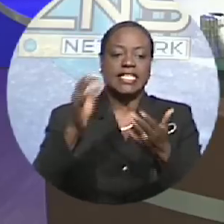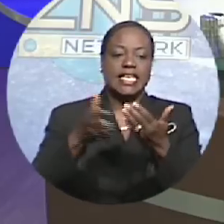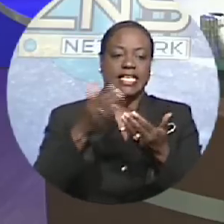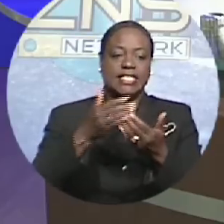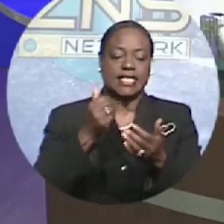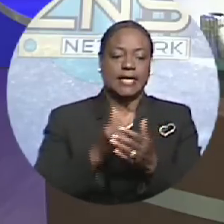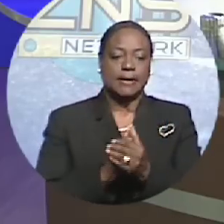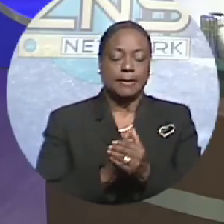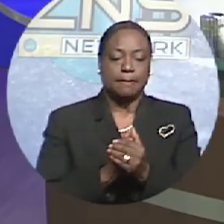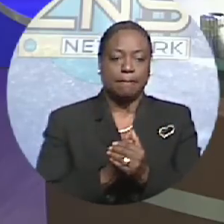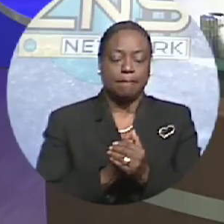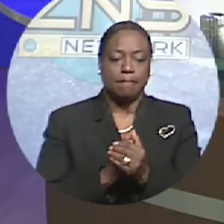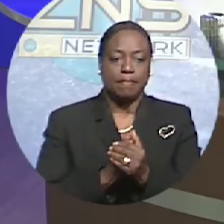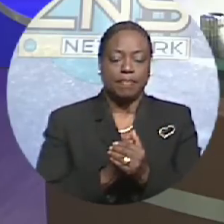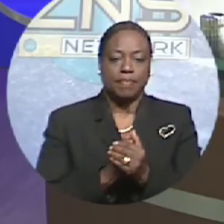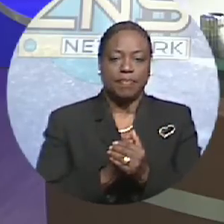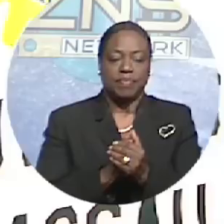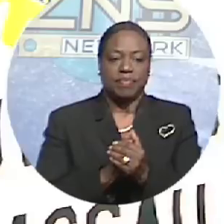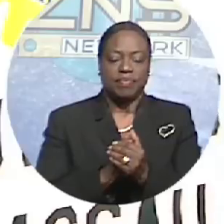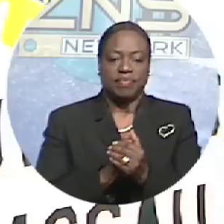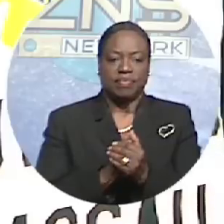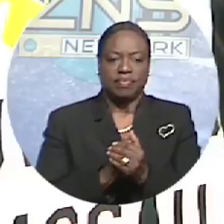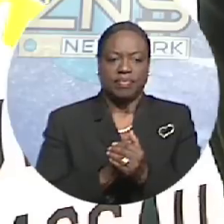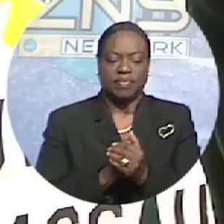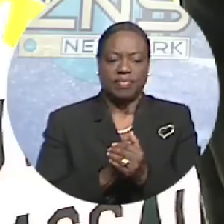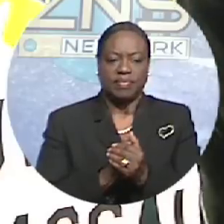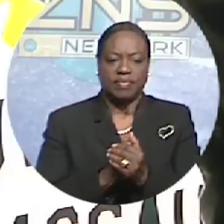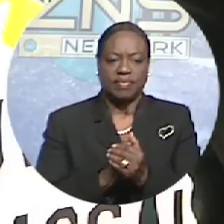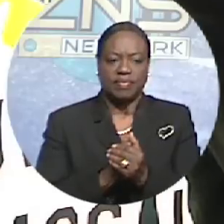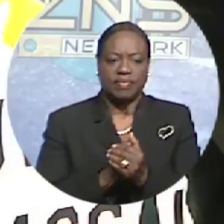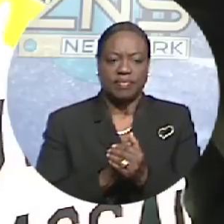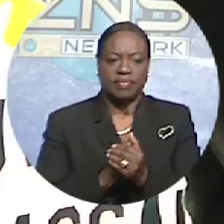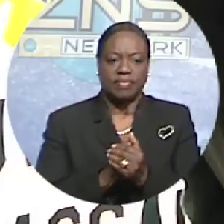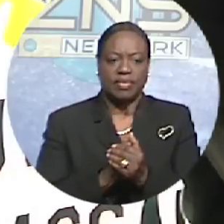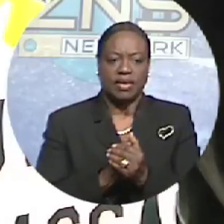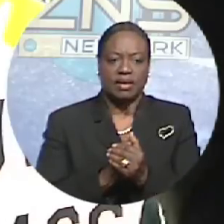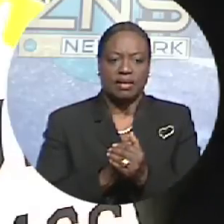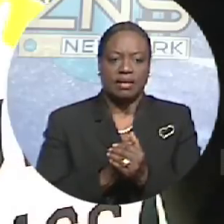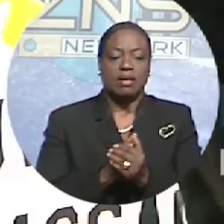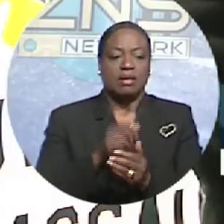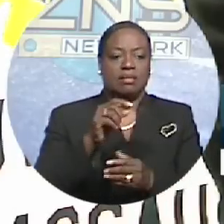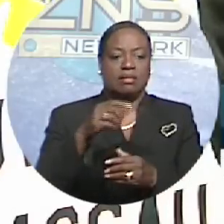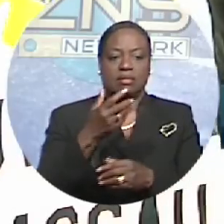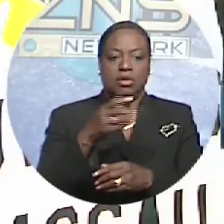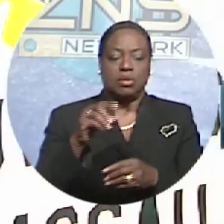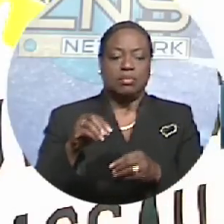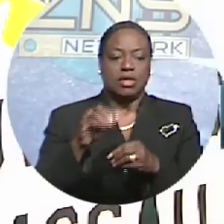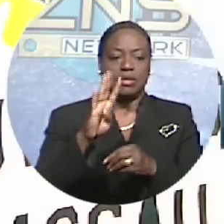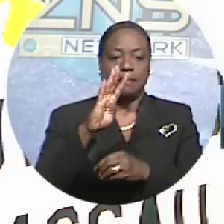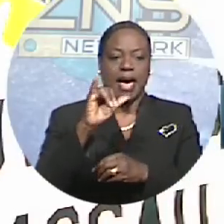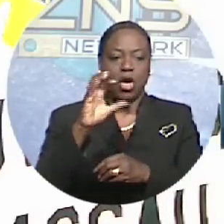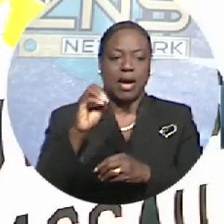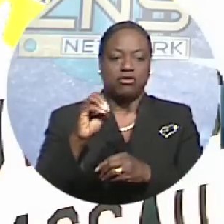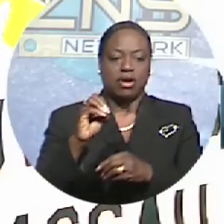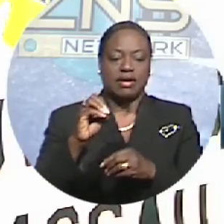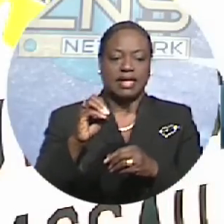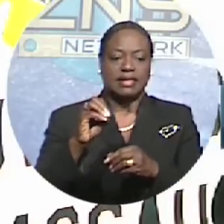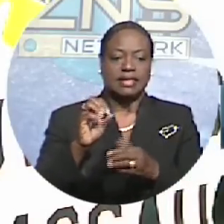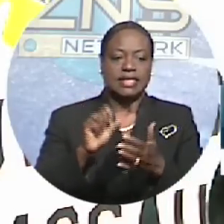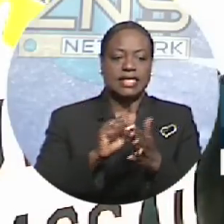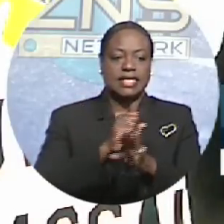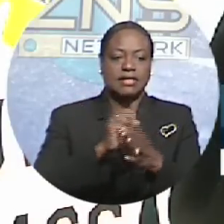interaction. You enter the country the first time, you put biometrics, they scan your eyes, your fingers, your